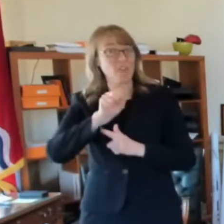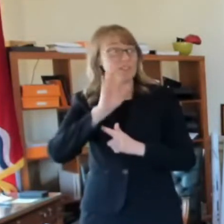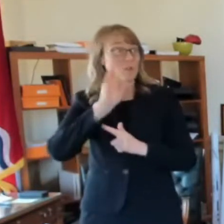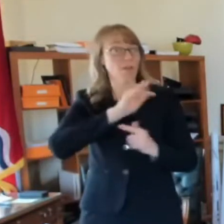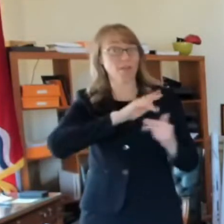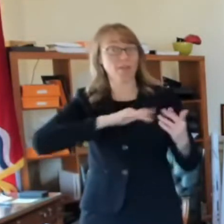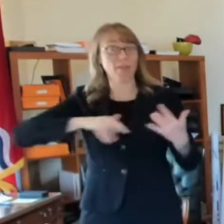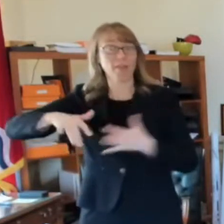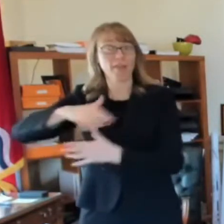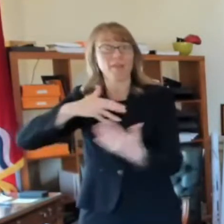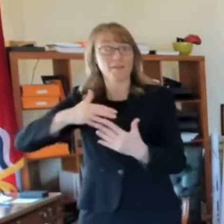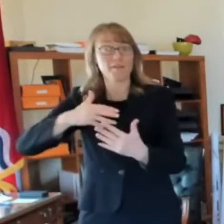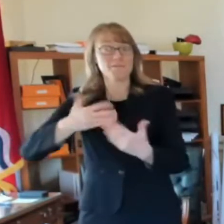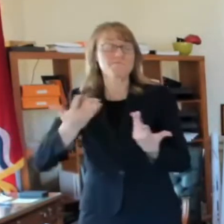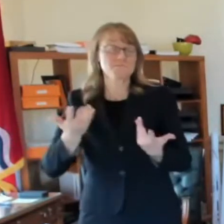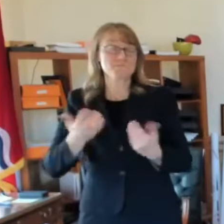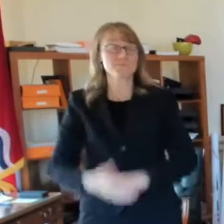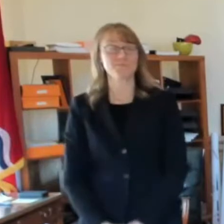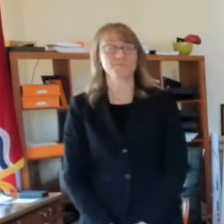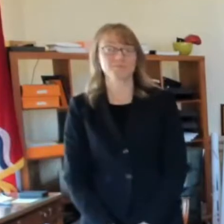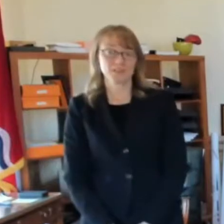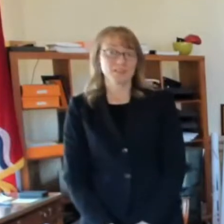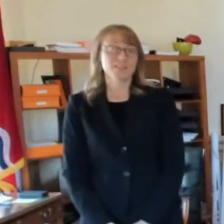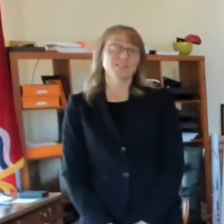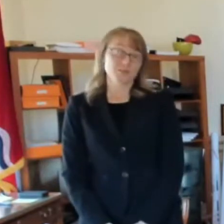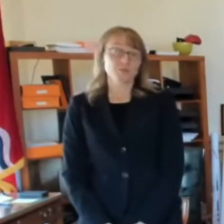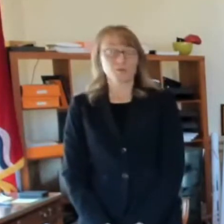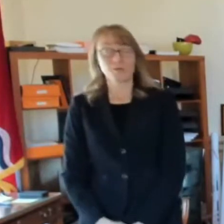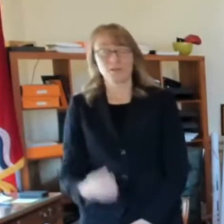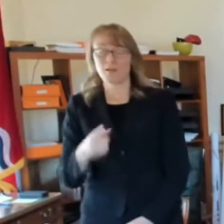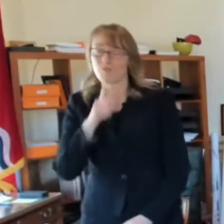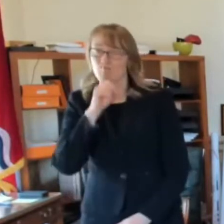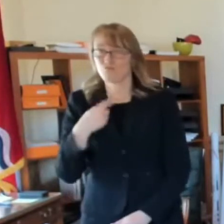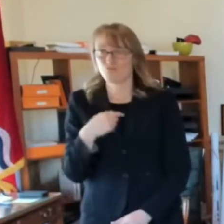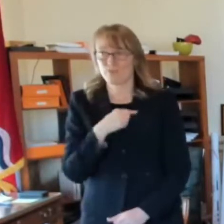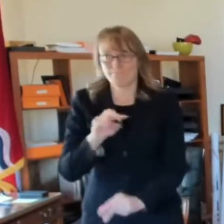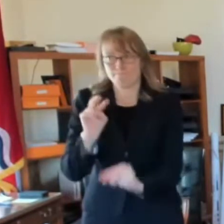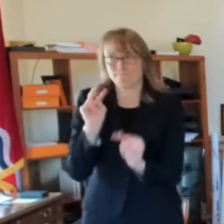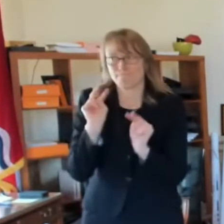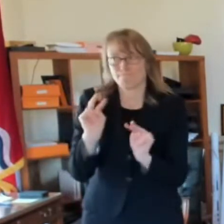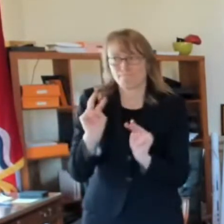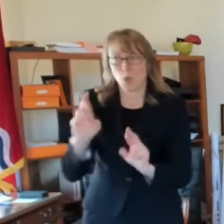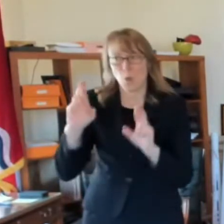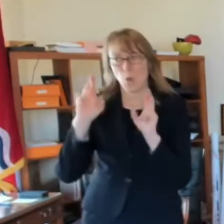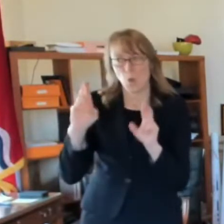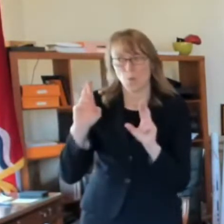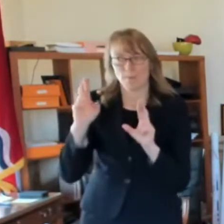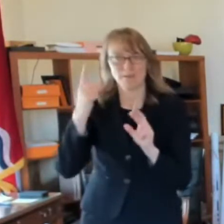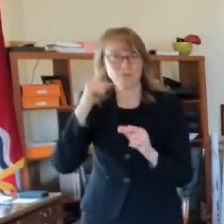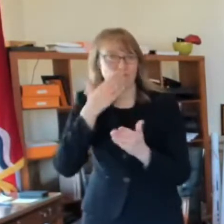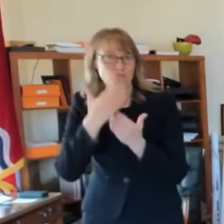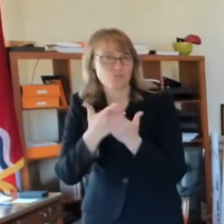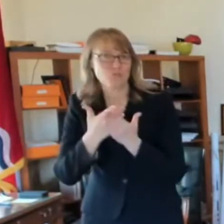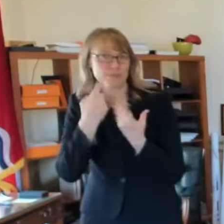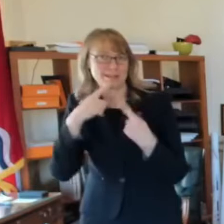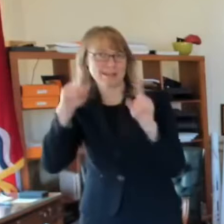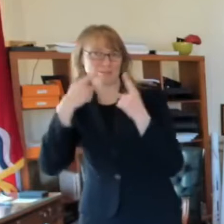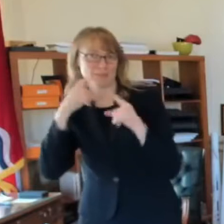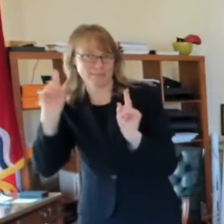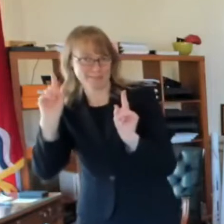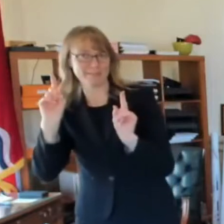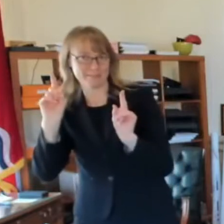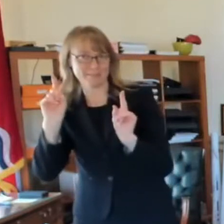all hanging on every announcement for these vaccines. I am, and I imagine you are as well. I know doctors